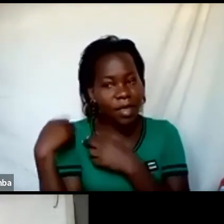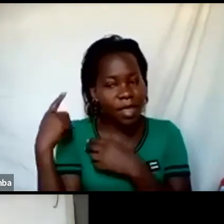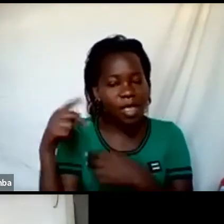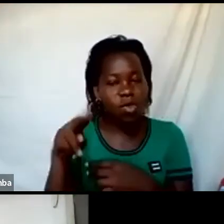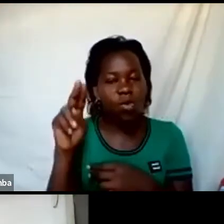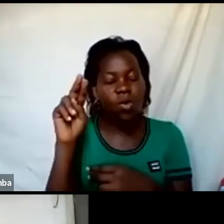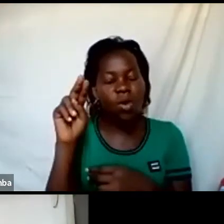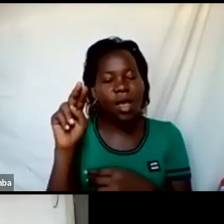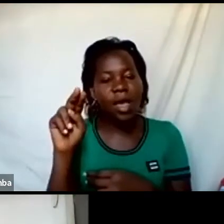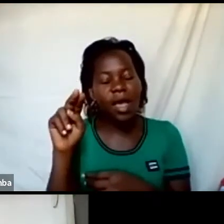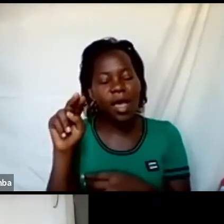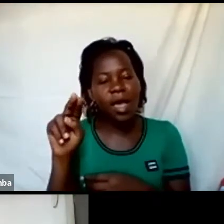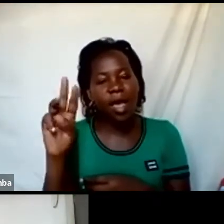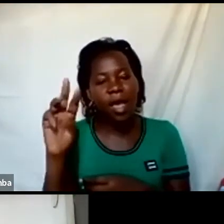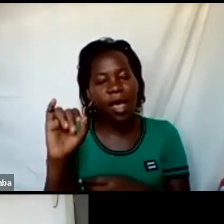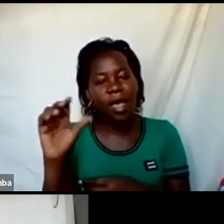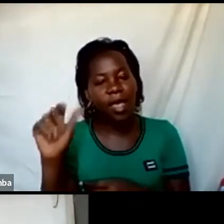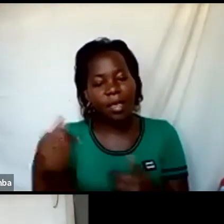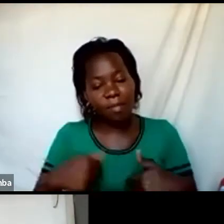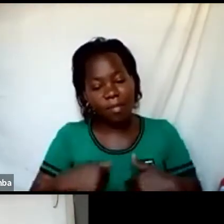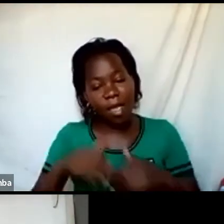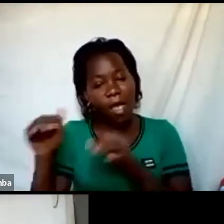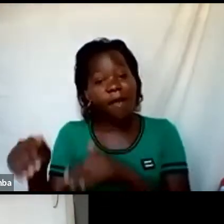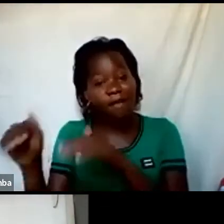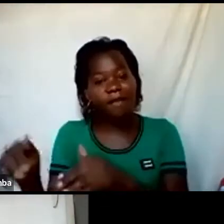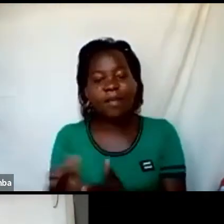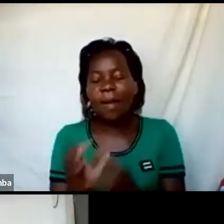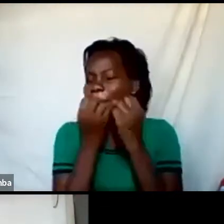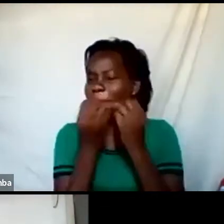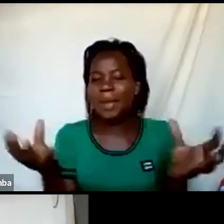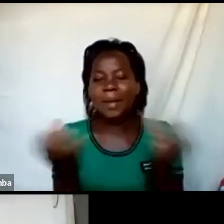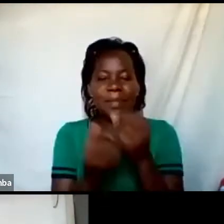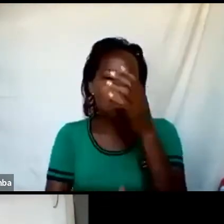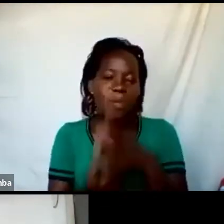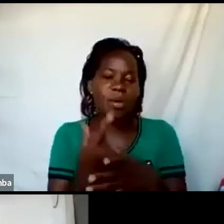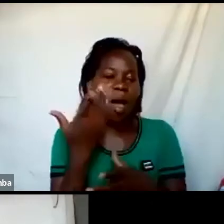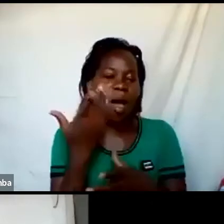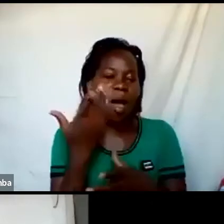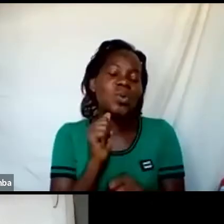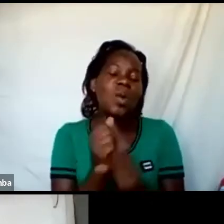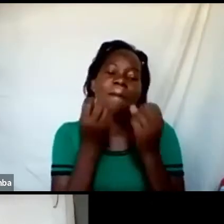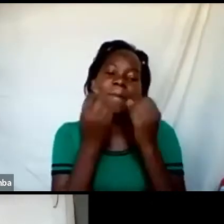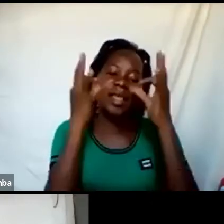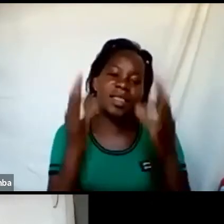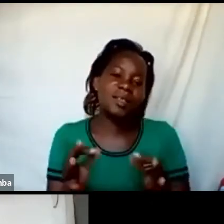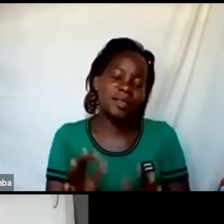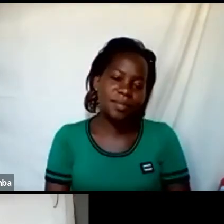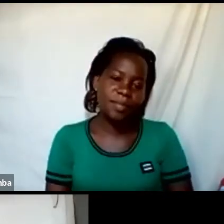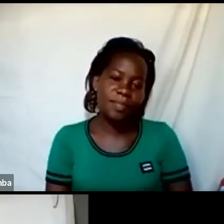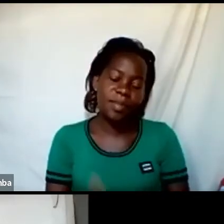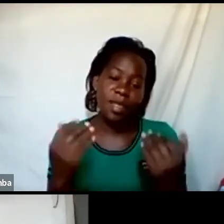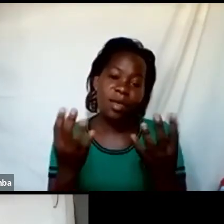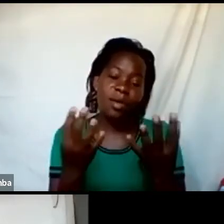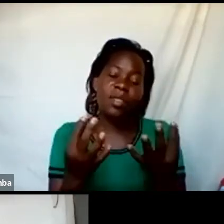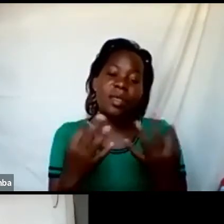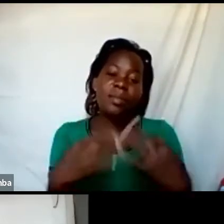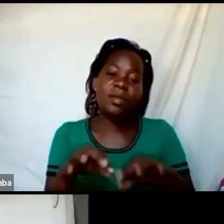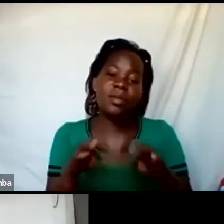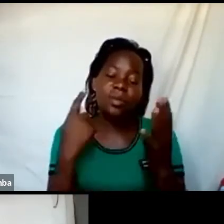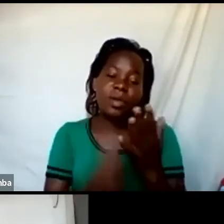now a farmer. And yes, there are many, many more things that I plan to do. So the thing is, you can do what you